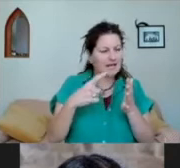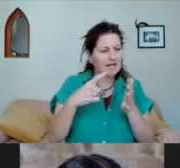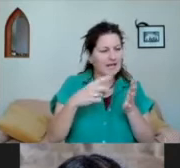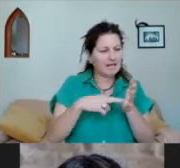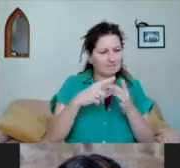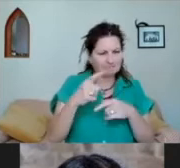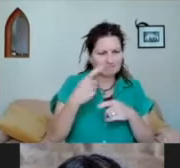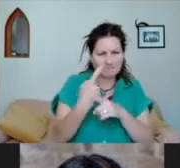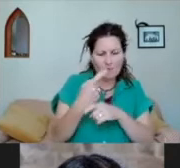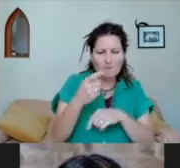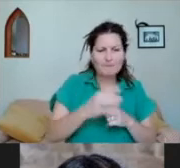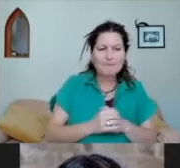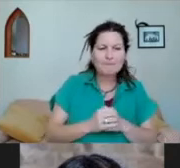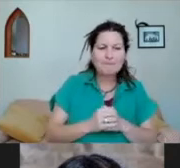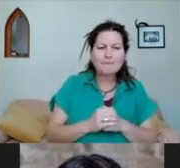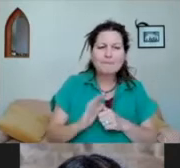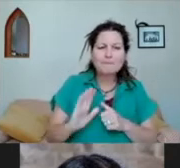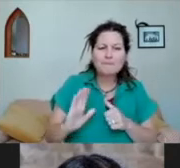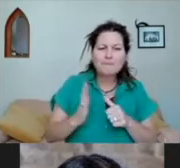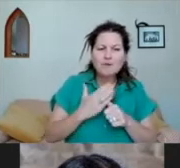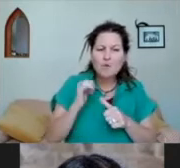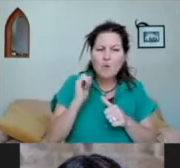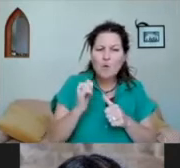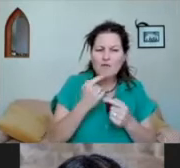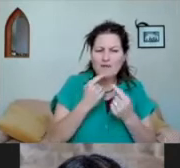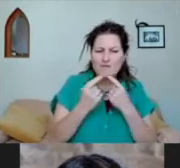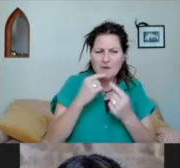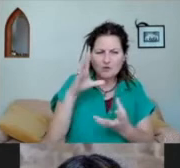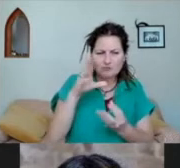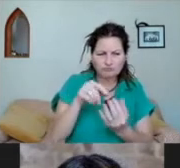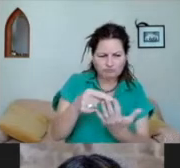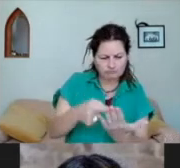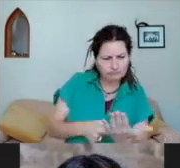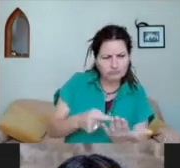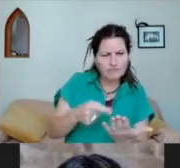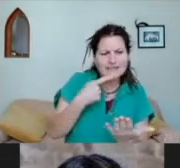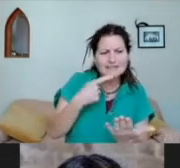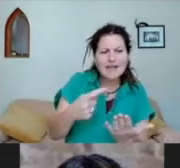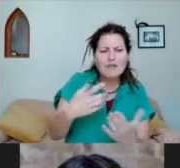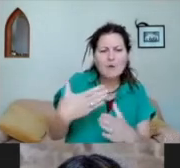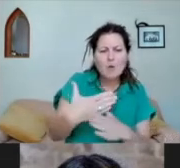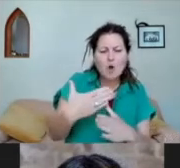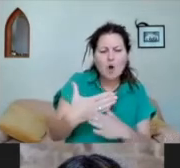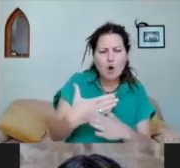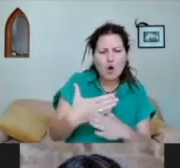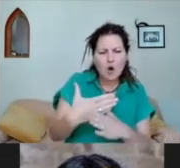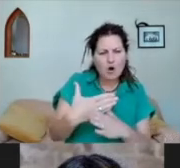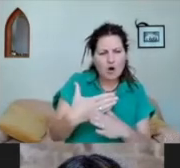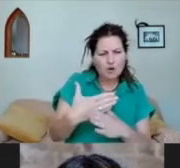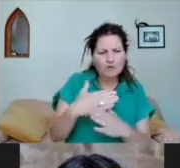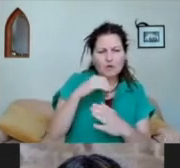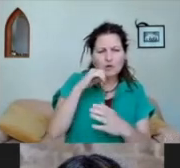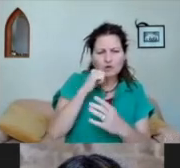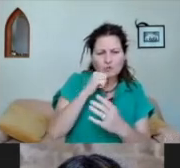First off, in the brief, it mentions that the work proposed should be able to be featured in a range of